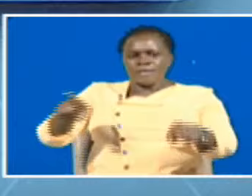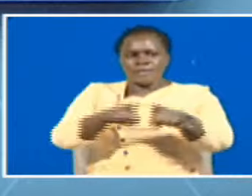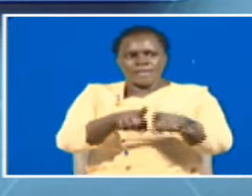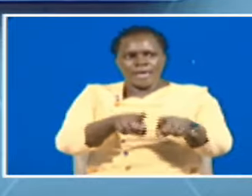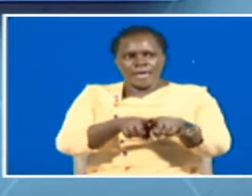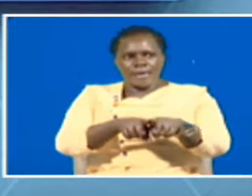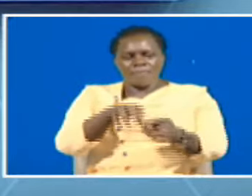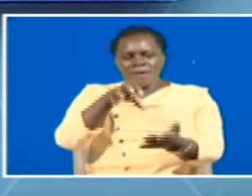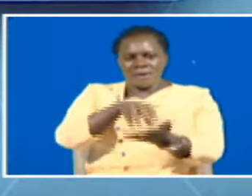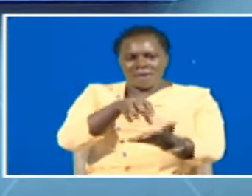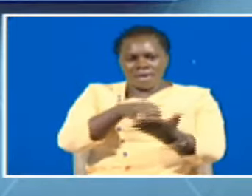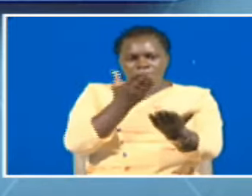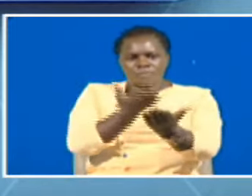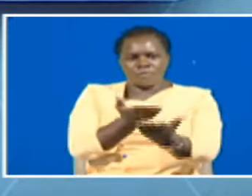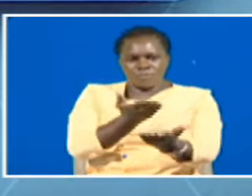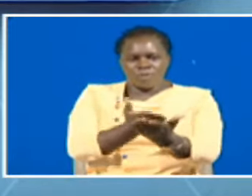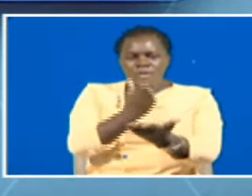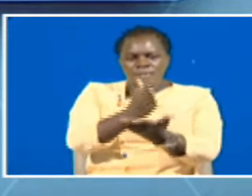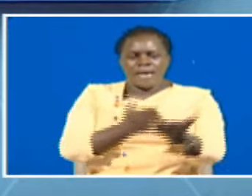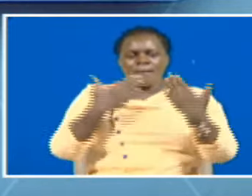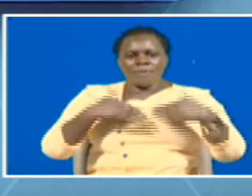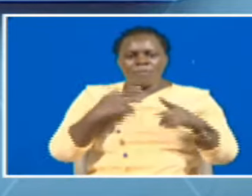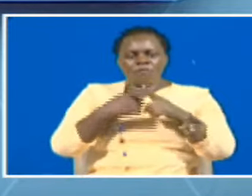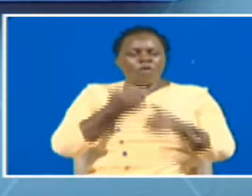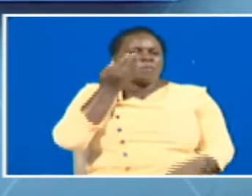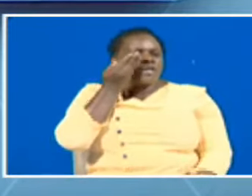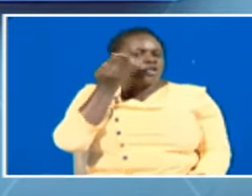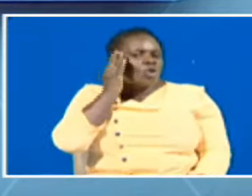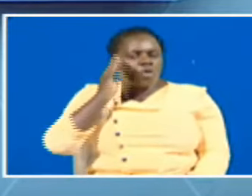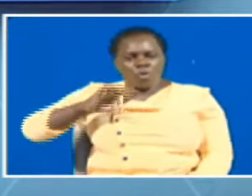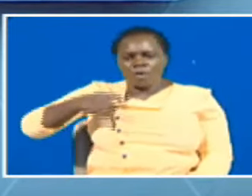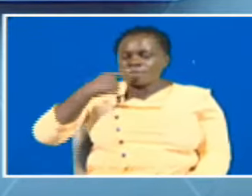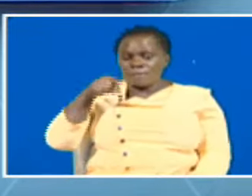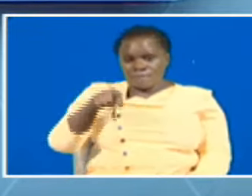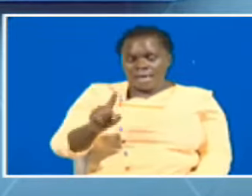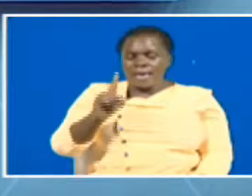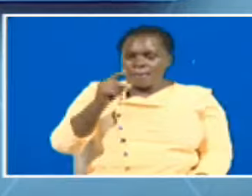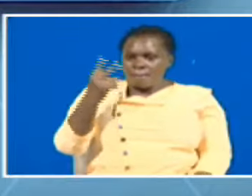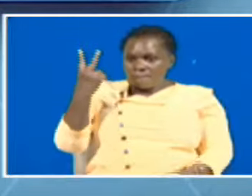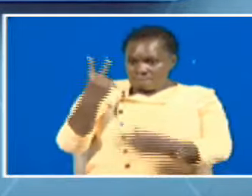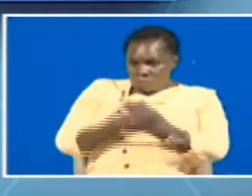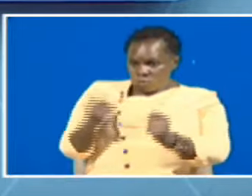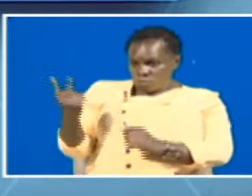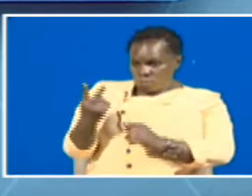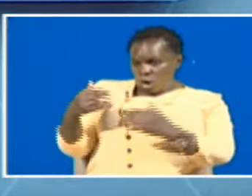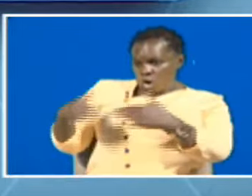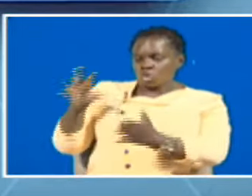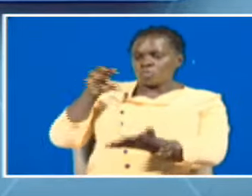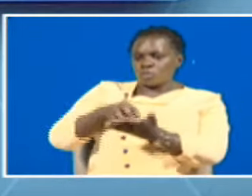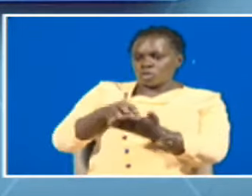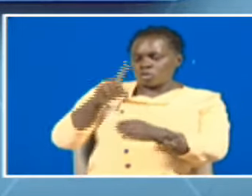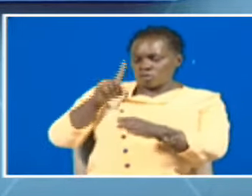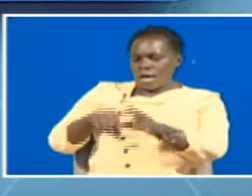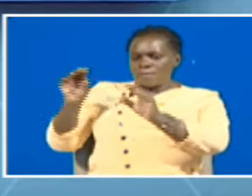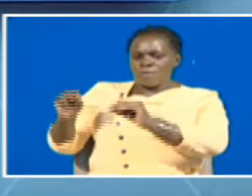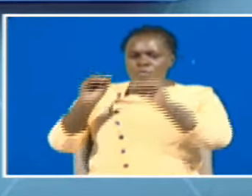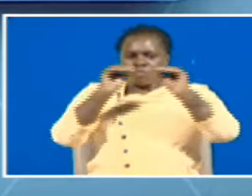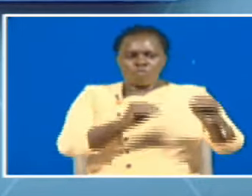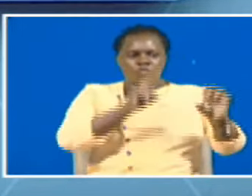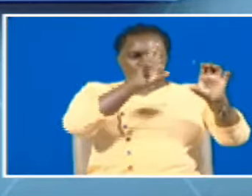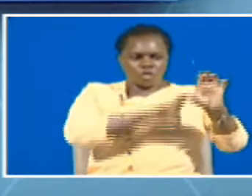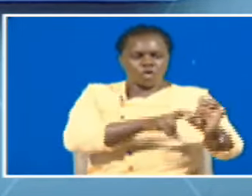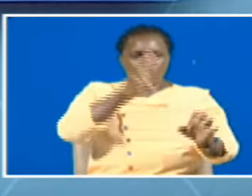lawsuit was filed by a section of residents from Isiolo County who claimed that the two lost their position under Article 182